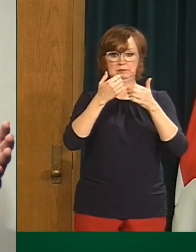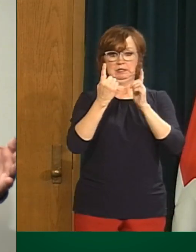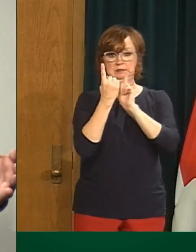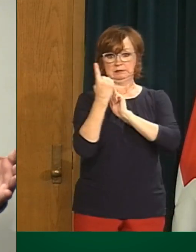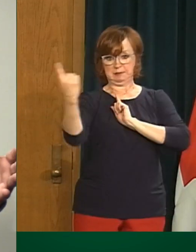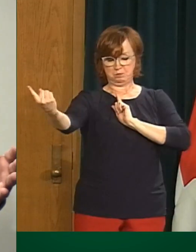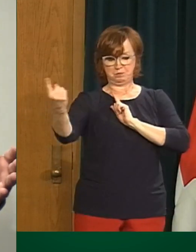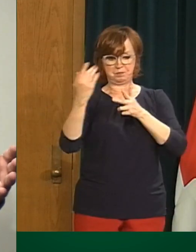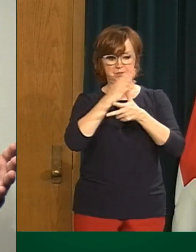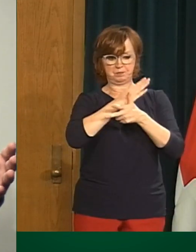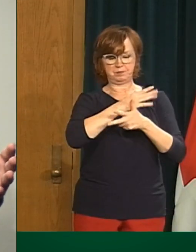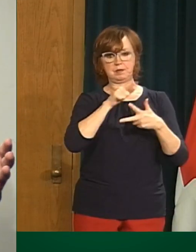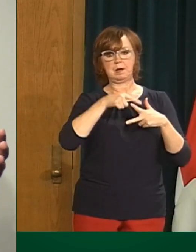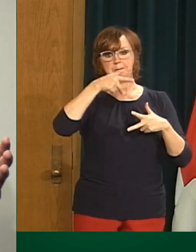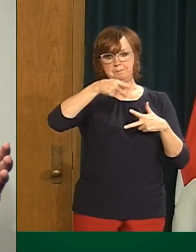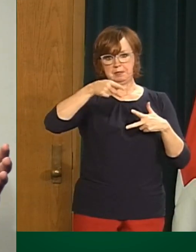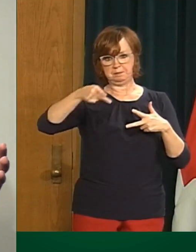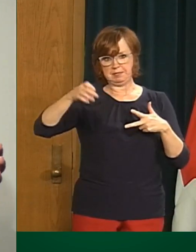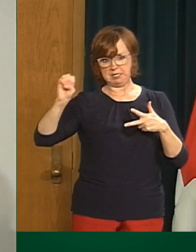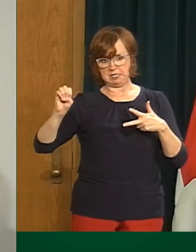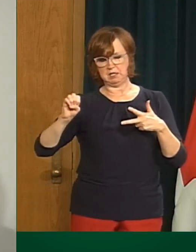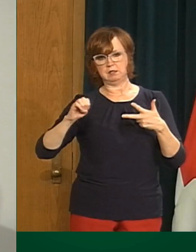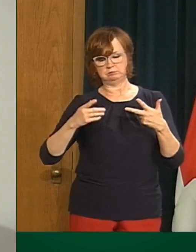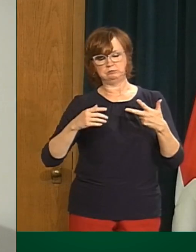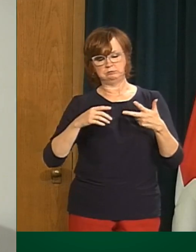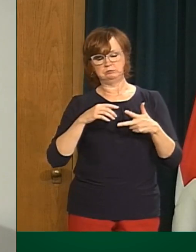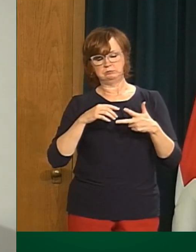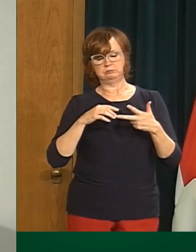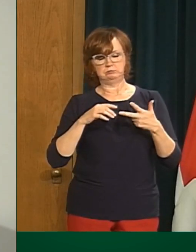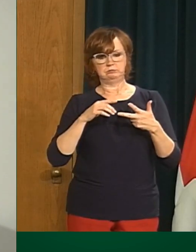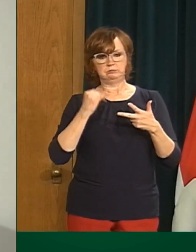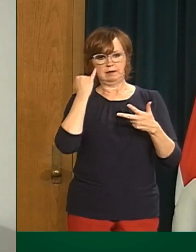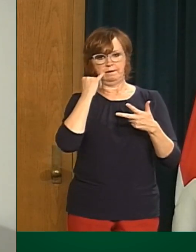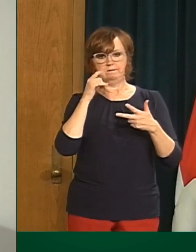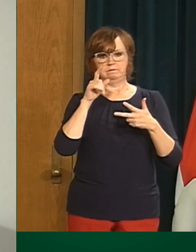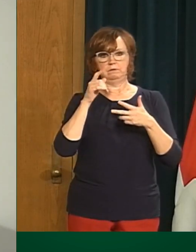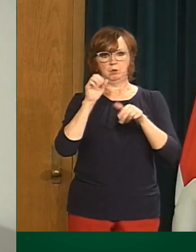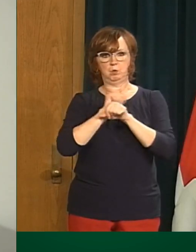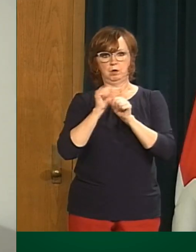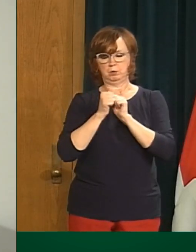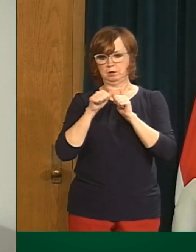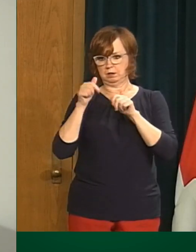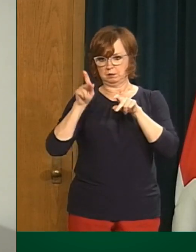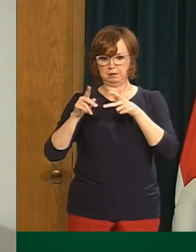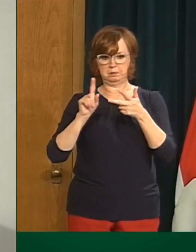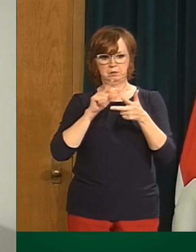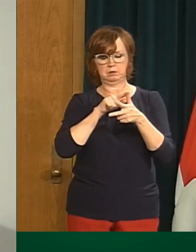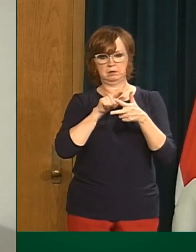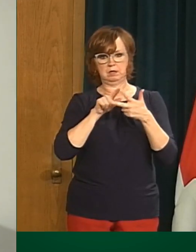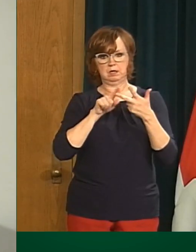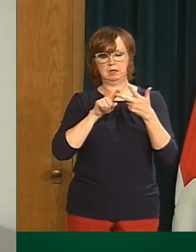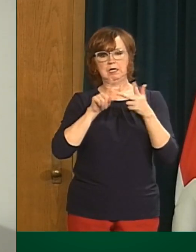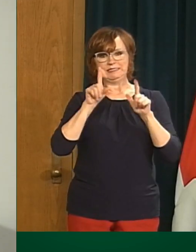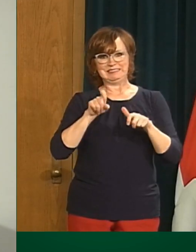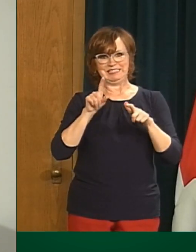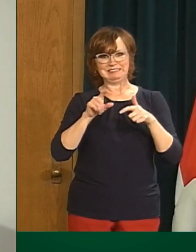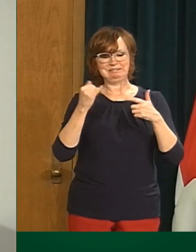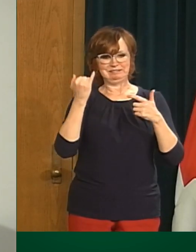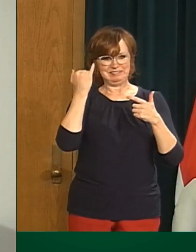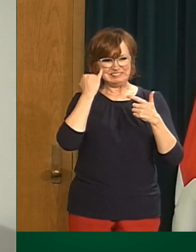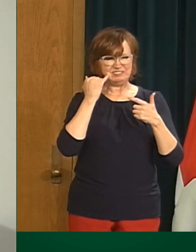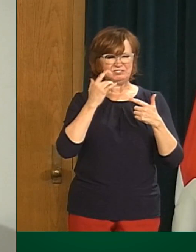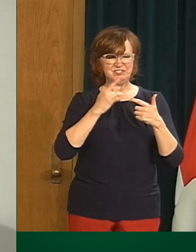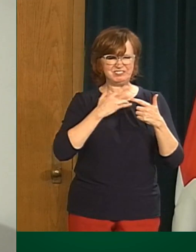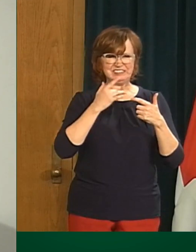of course appropriate PPE when receiving or providing service, testing at the slightest sign of symptoms, and more aggressive testing as part of